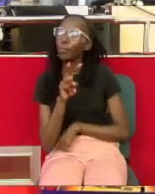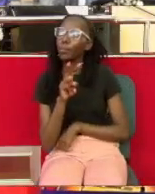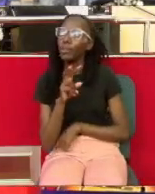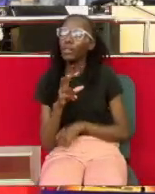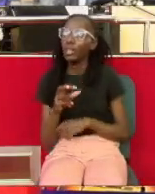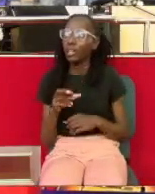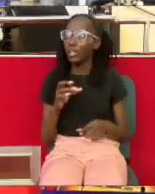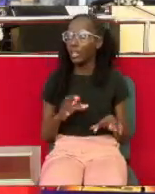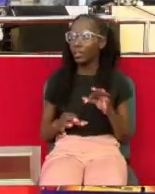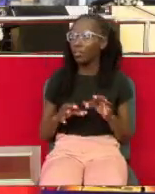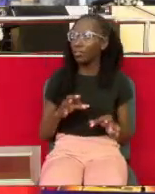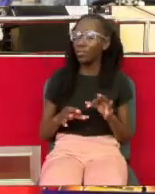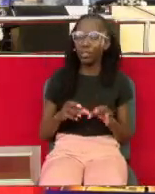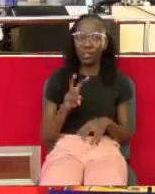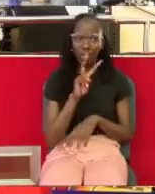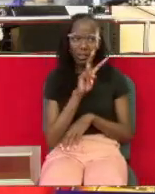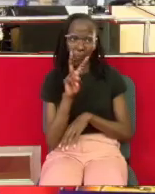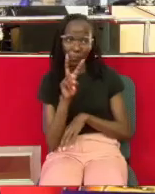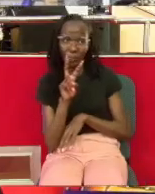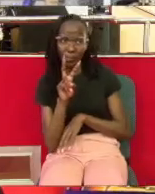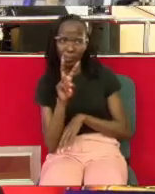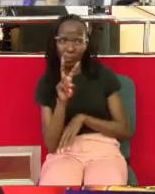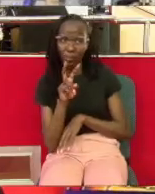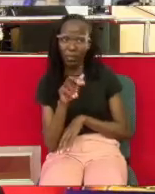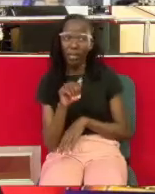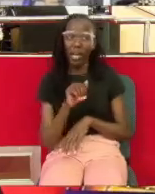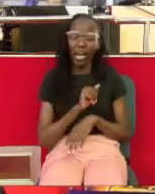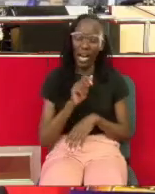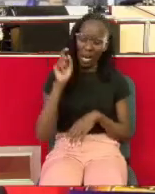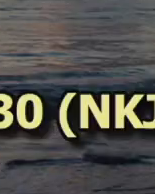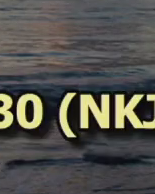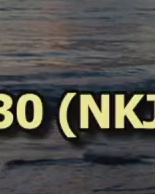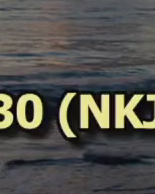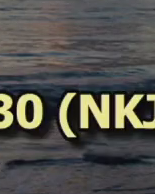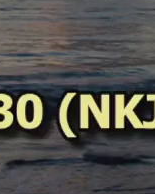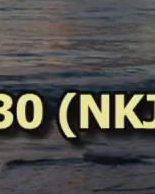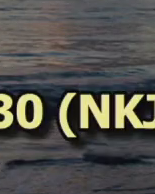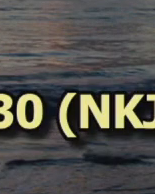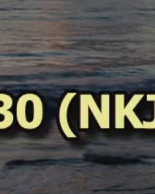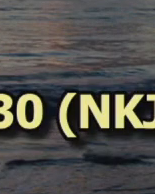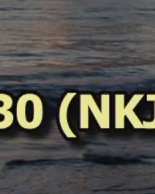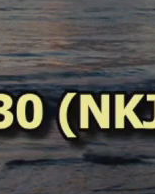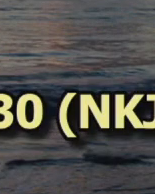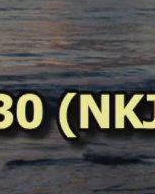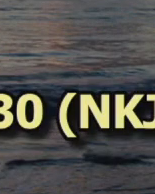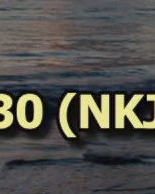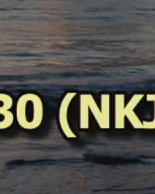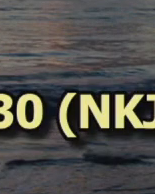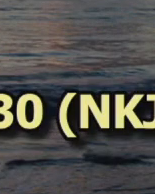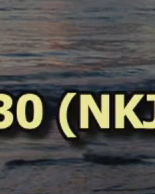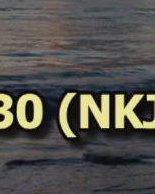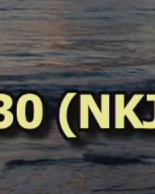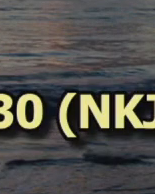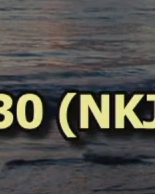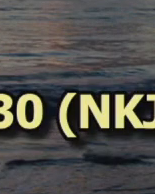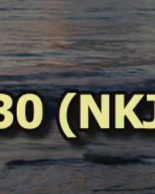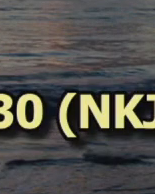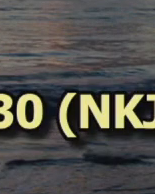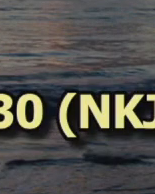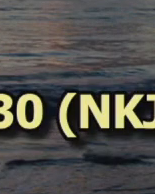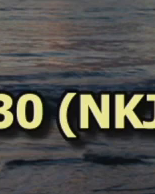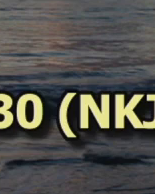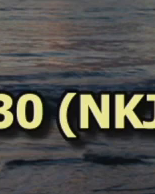In verse 30 he helps us see, he says he must increase. lazima aongezeke. As